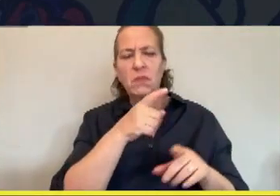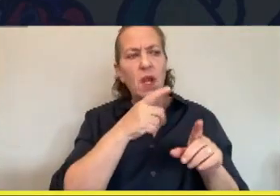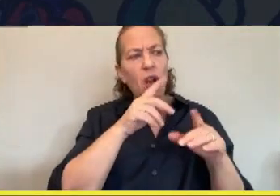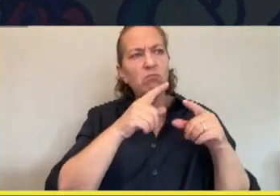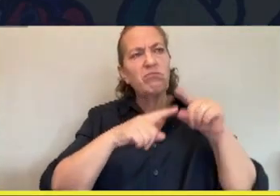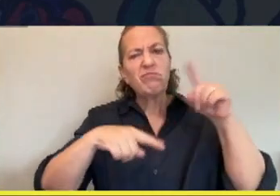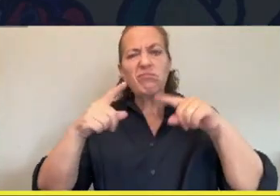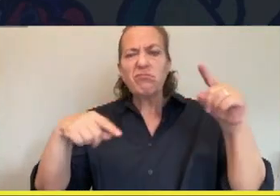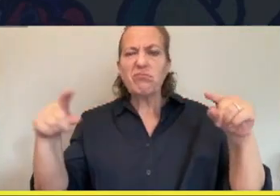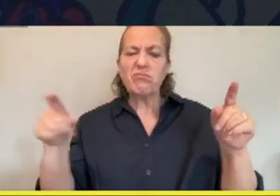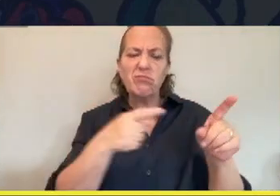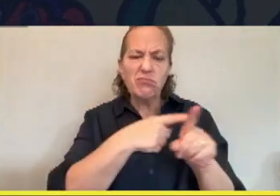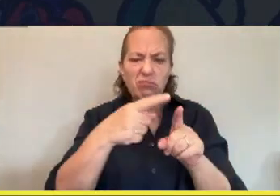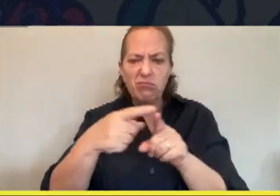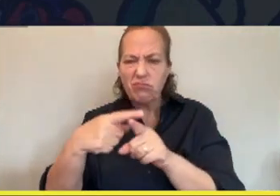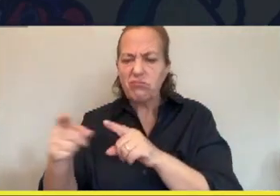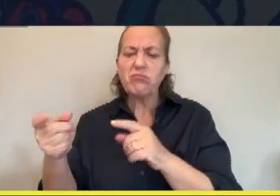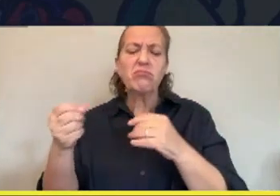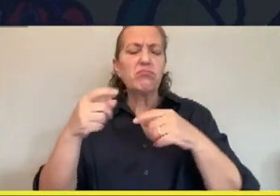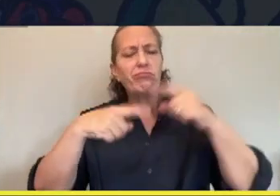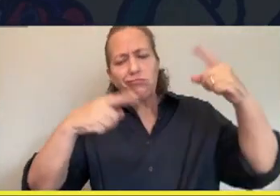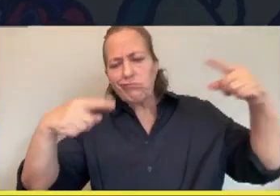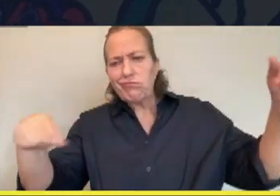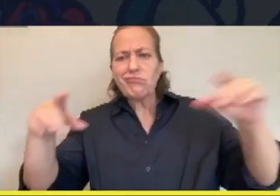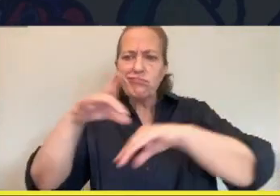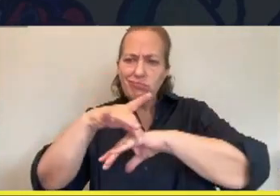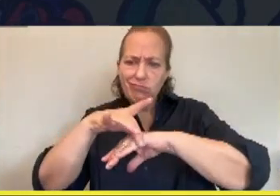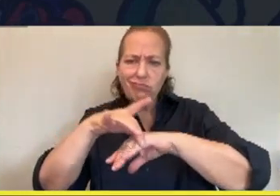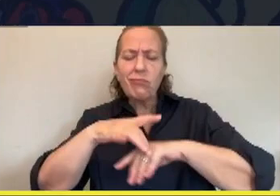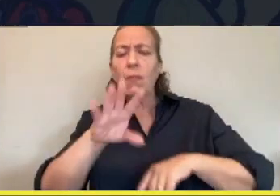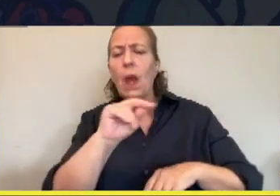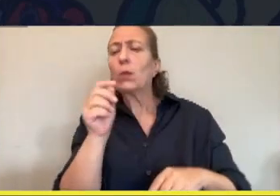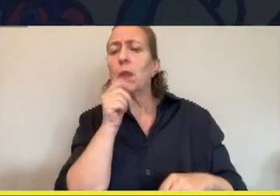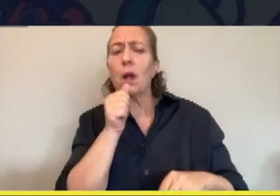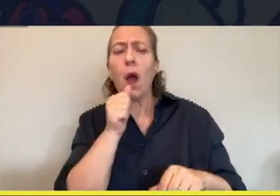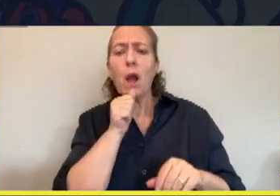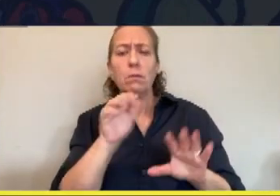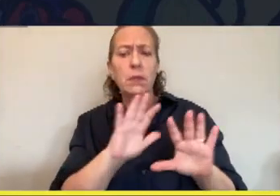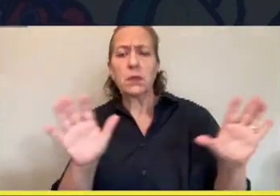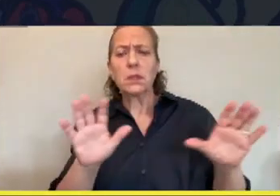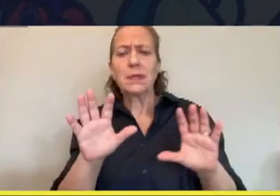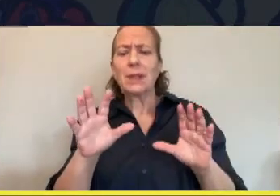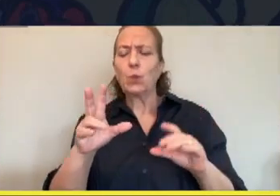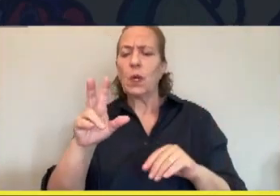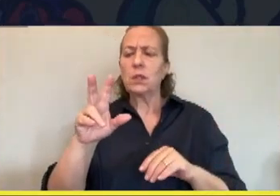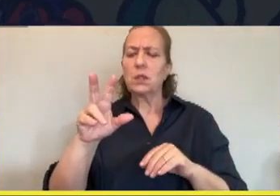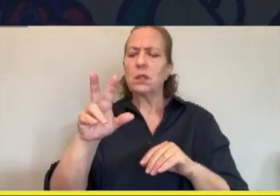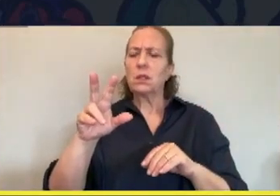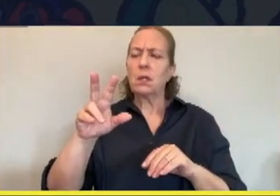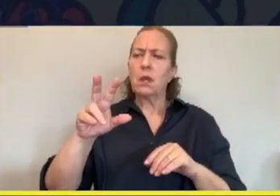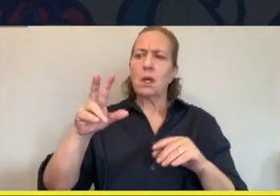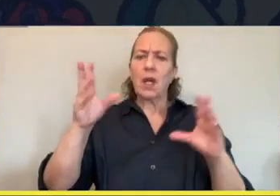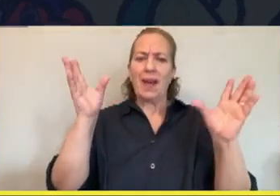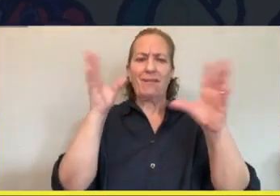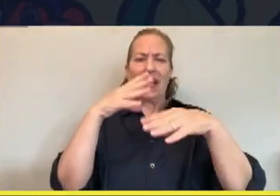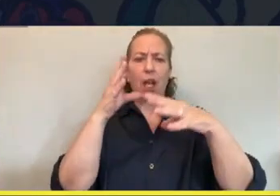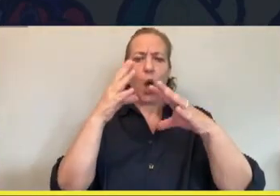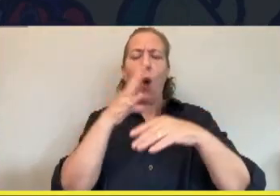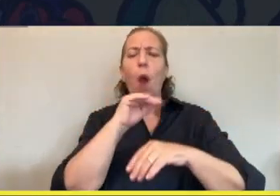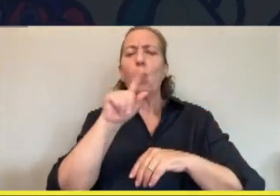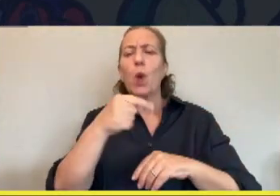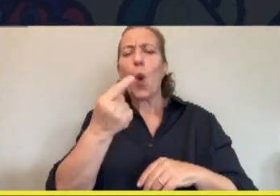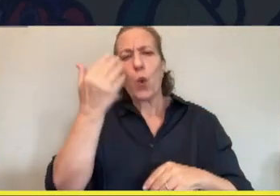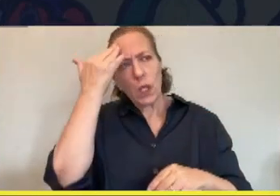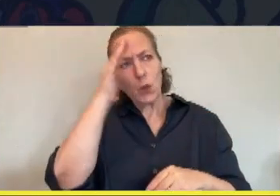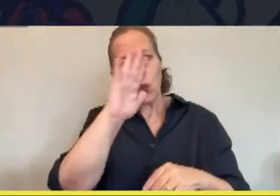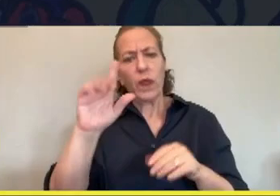locations. And again, these were anonymous. They were conducted on a video conferencing platform, and we only knew the first names of participants.